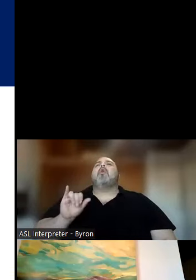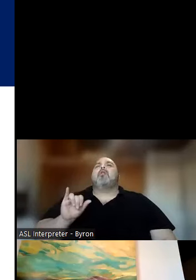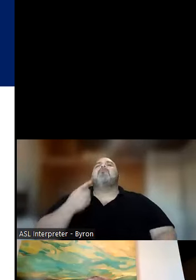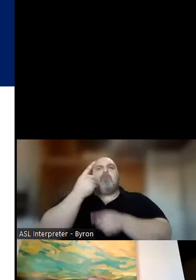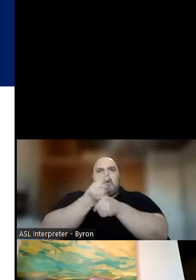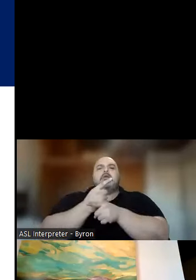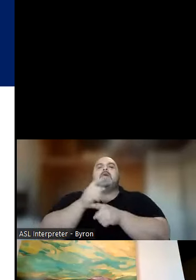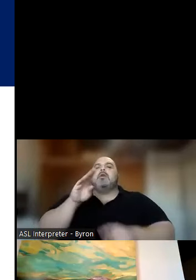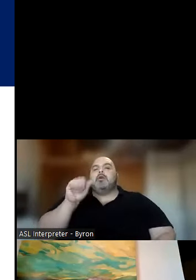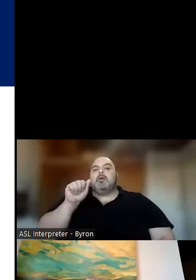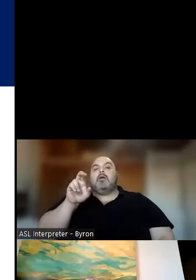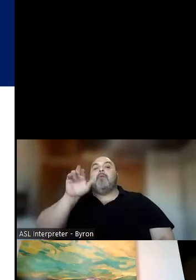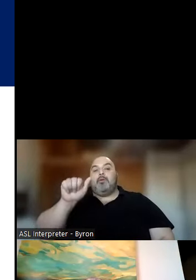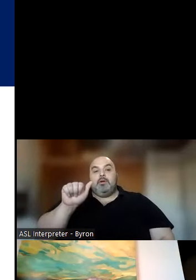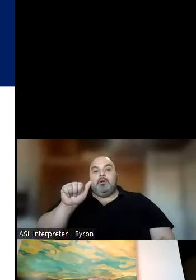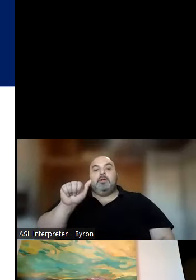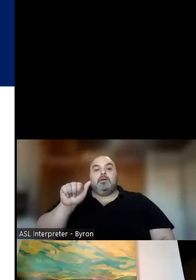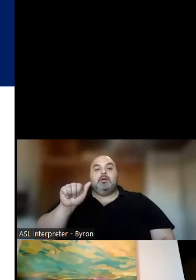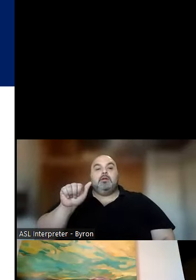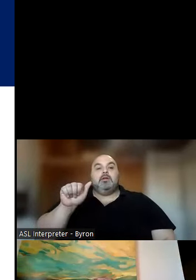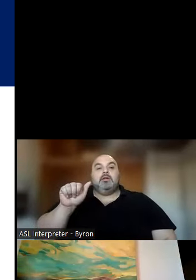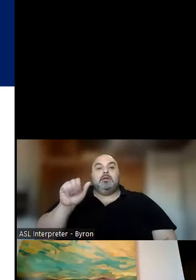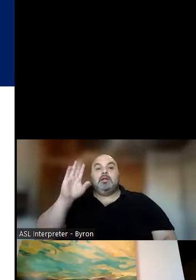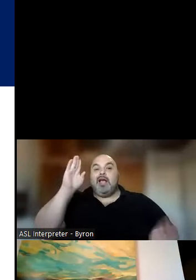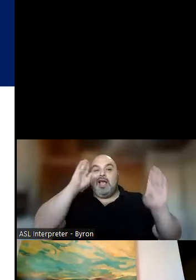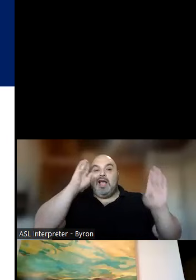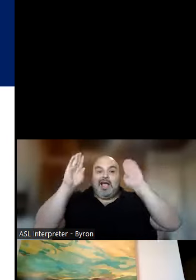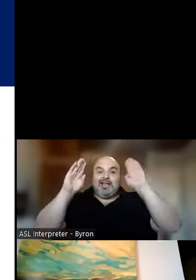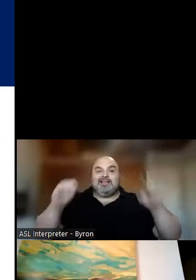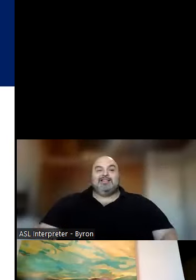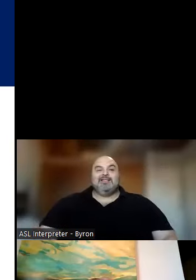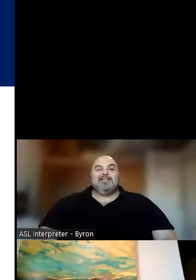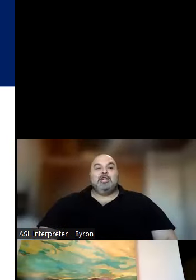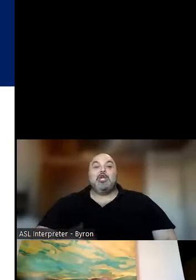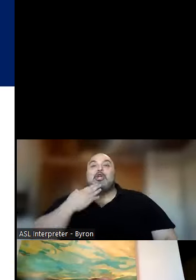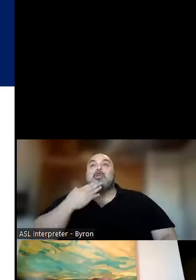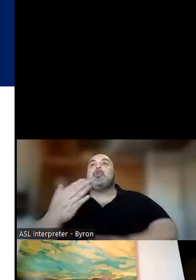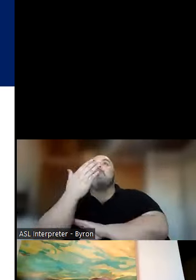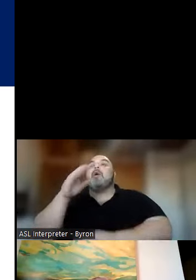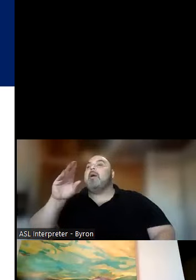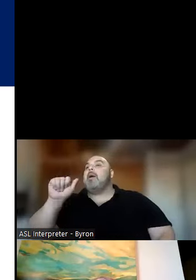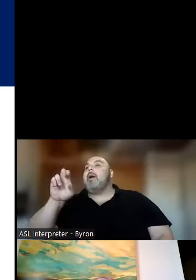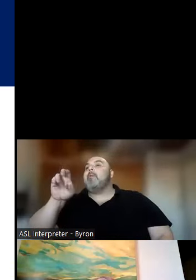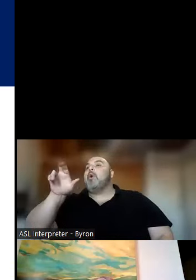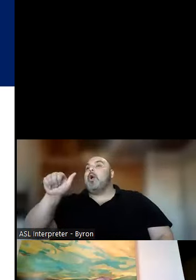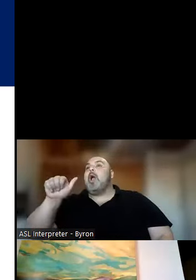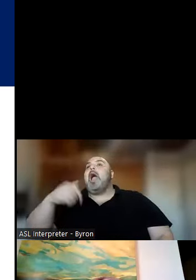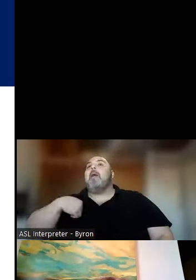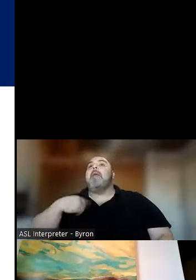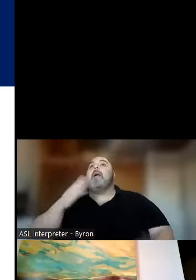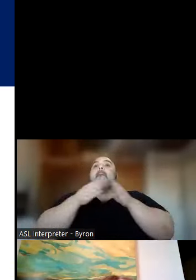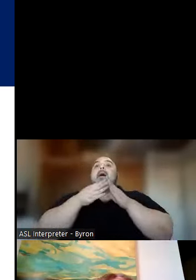right. Barbara McClendon, are you with us? Hi. There you are. Hi, good Yes. morning. Good morning, Barbara McClendon. I'm the Public Policy Director